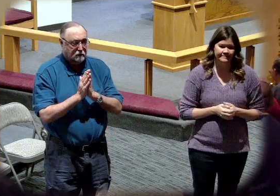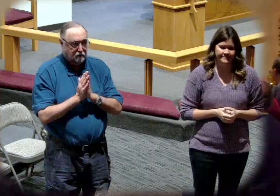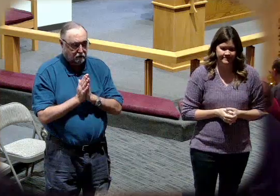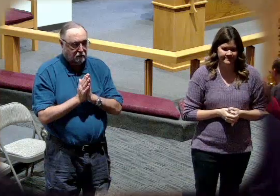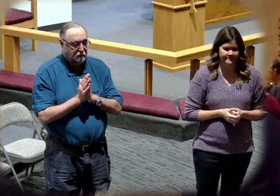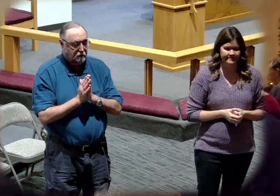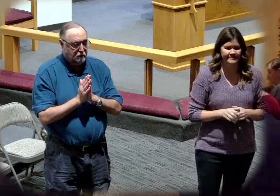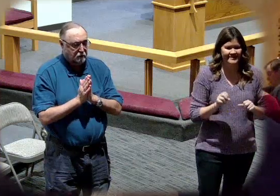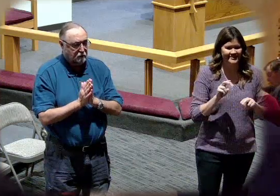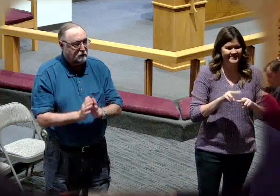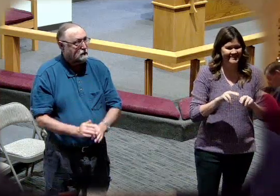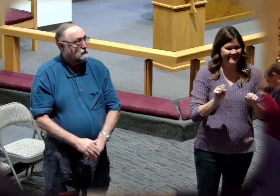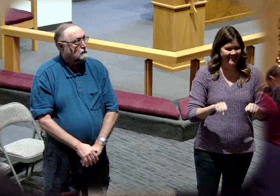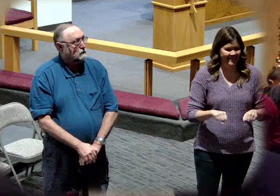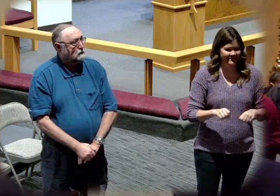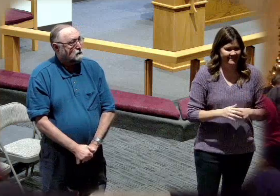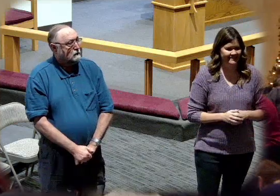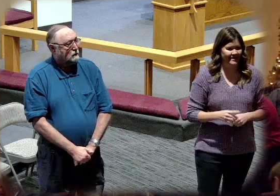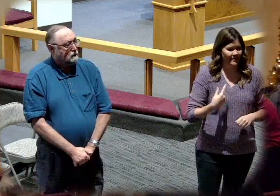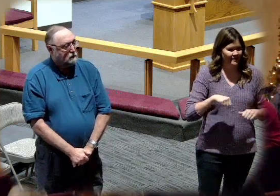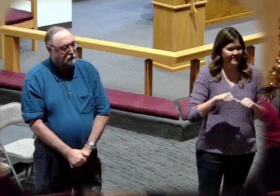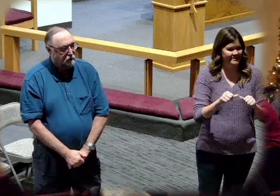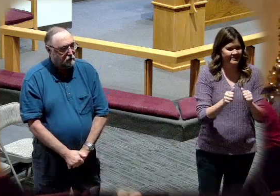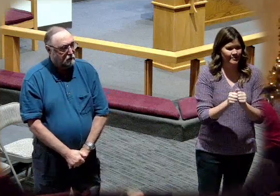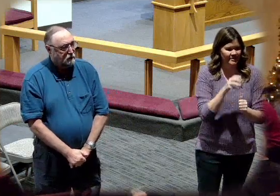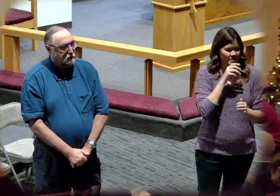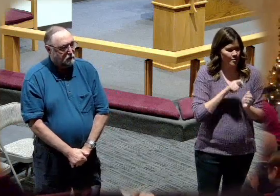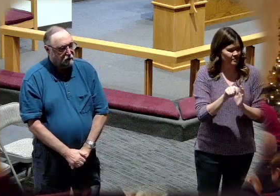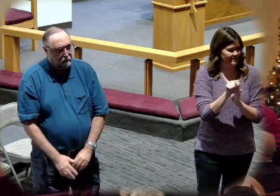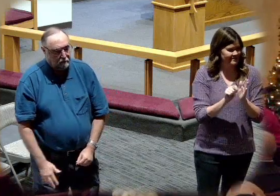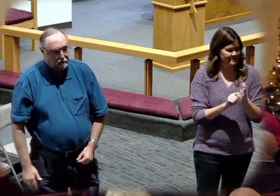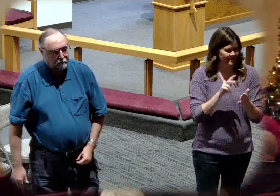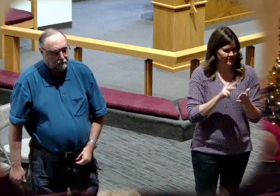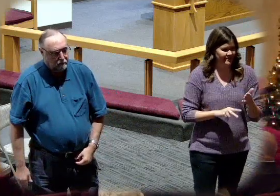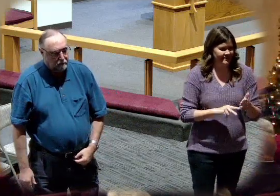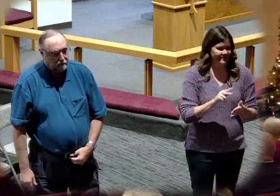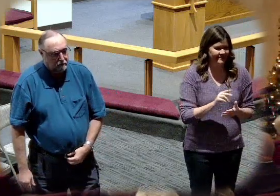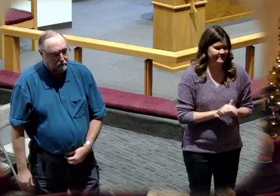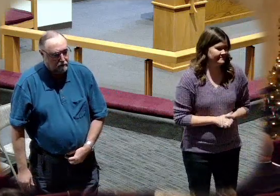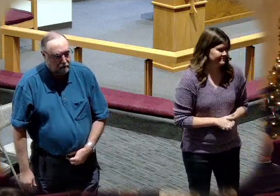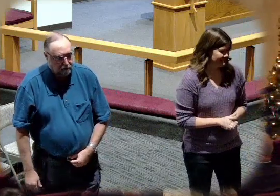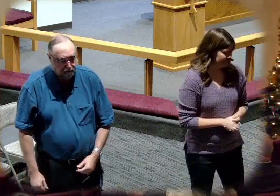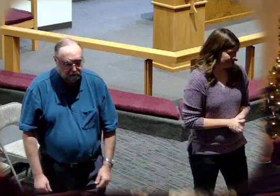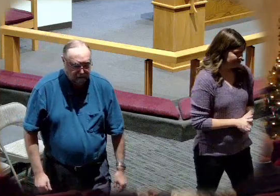Amen. Congregation, please be seated. We continue with the Old Testament lesson this morning.